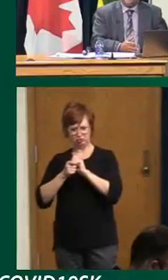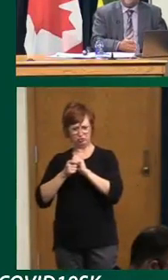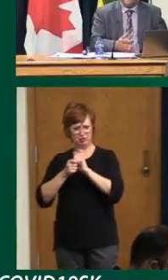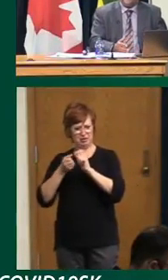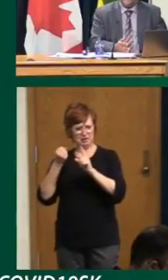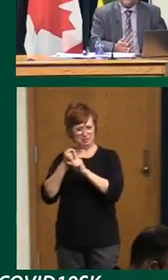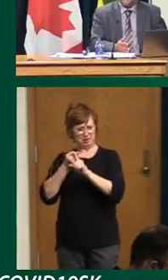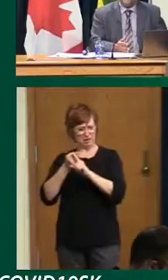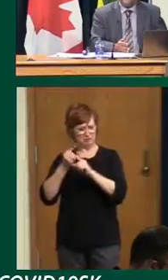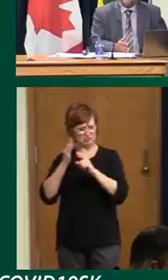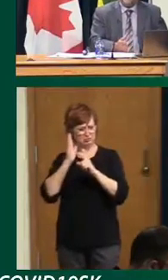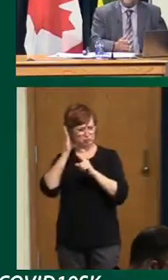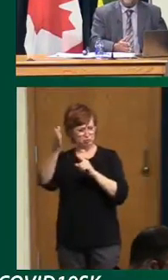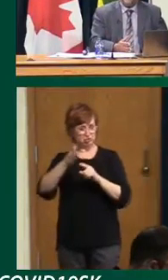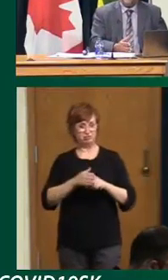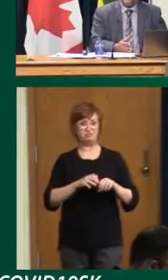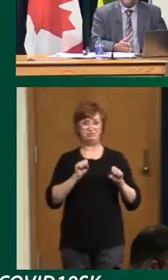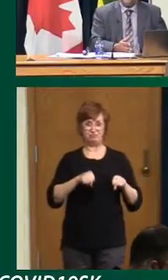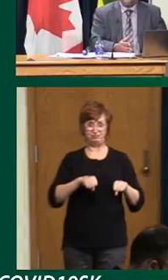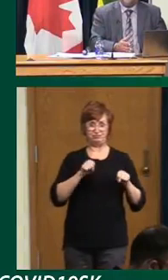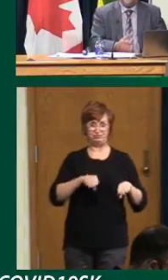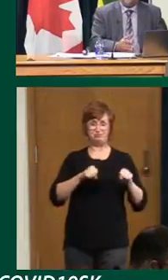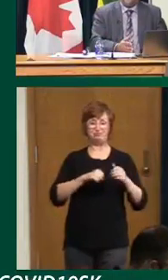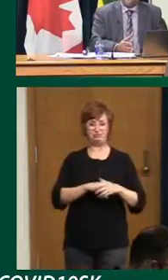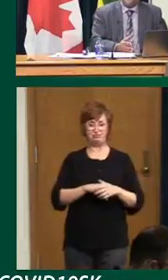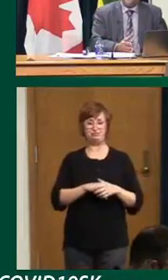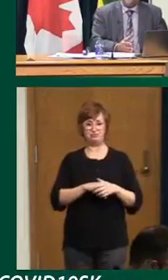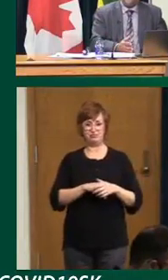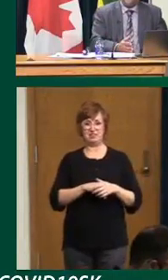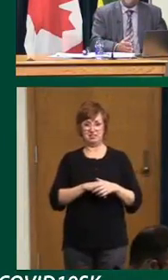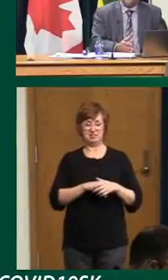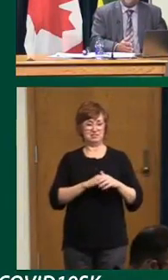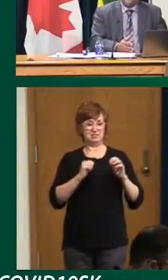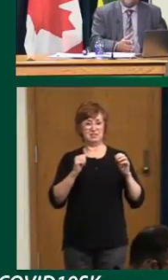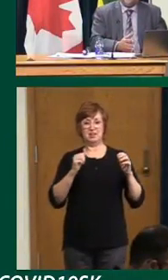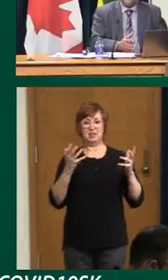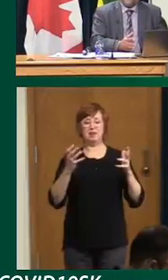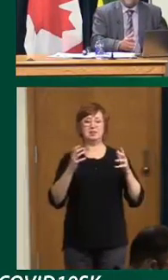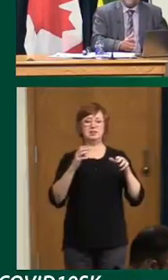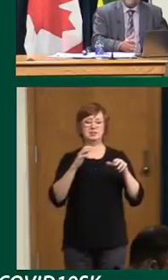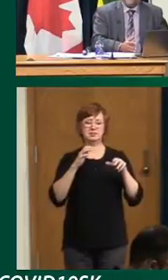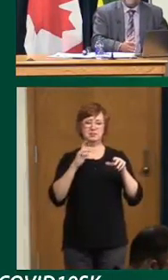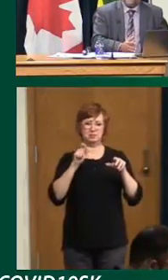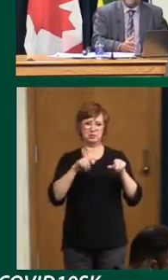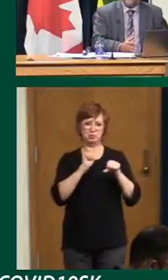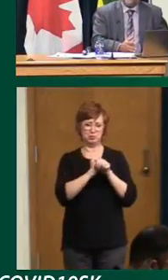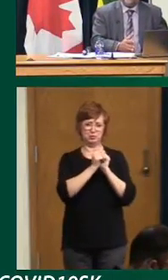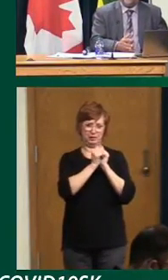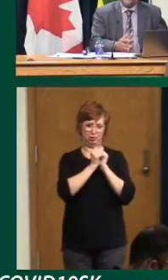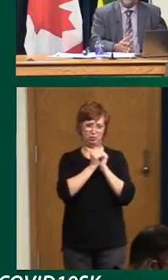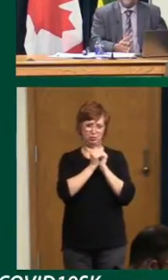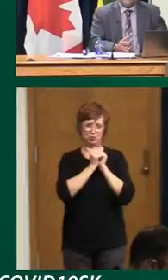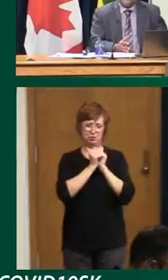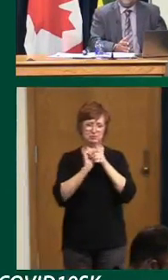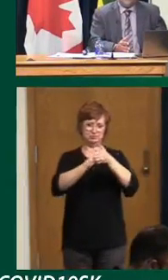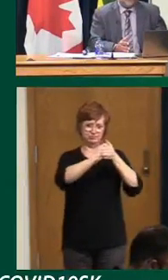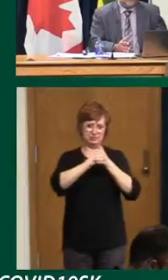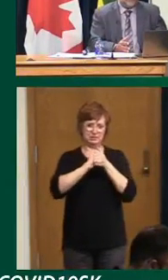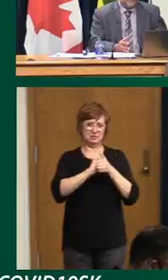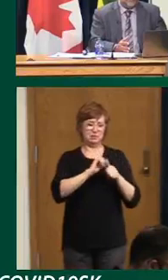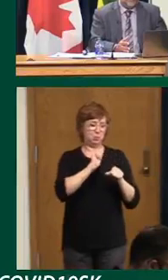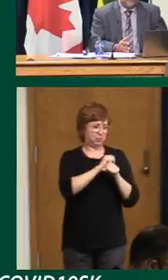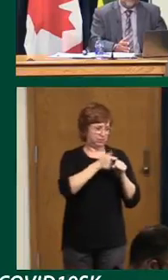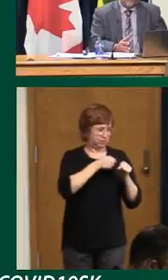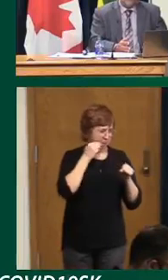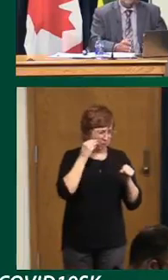day-to-day life because everyone else is. That's not how it works. All of us have to make a change, irrespective of whether we're working from home, we're working in a